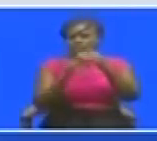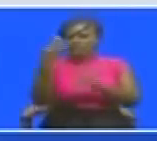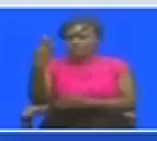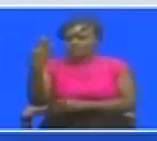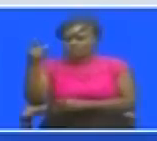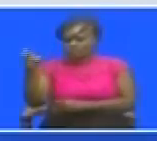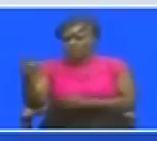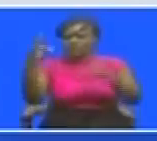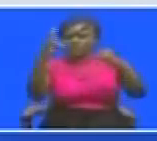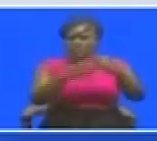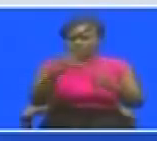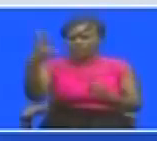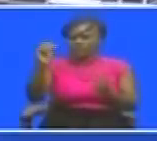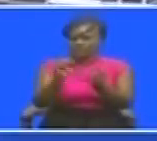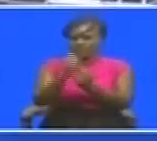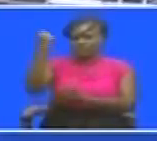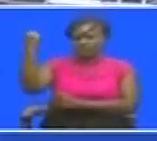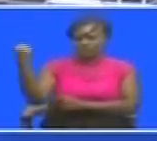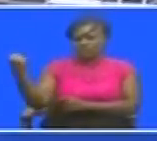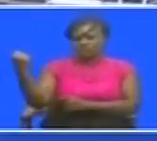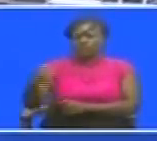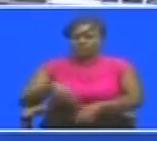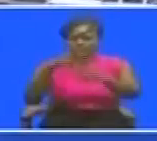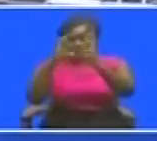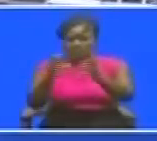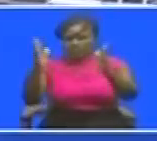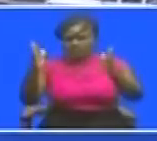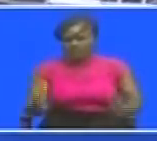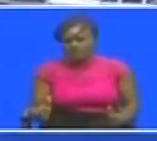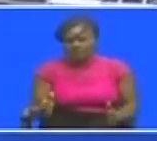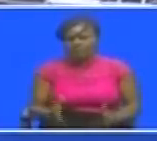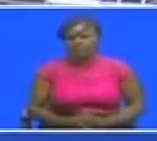3.8% for 2015. Adelaide Chingole for Cause and Effect.